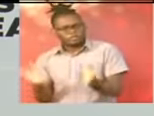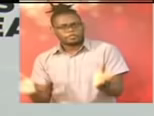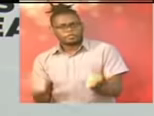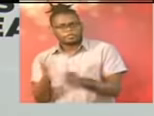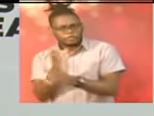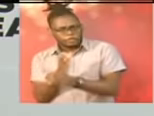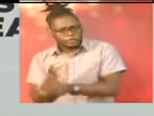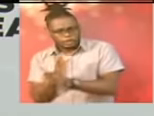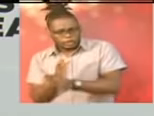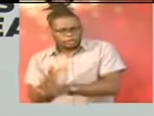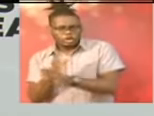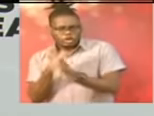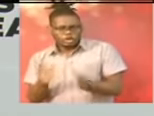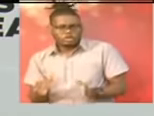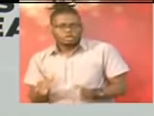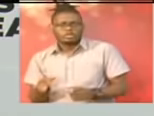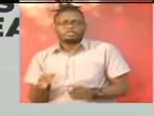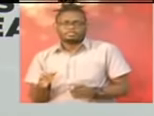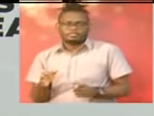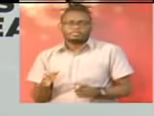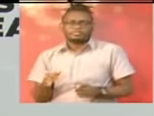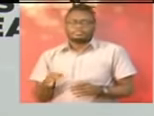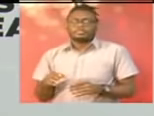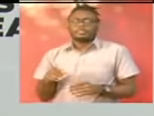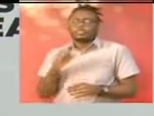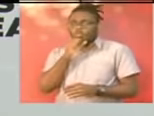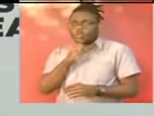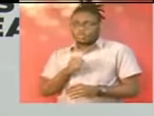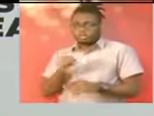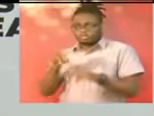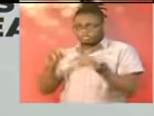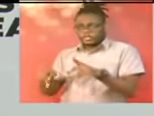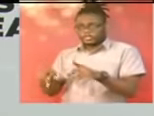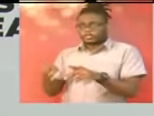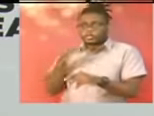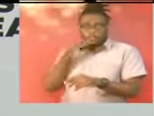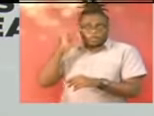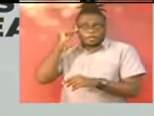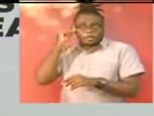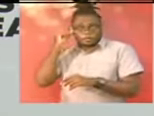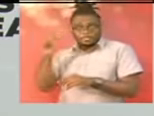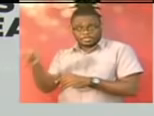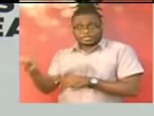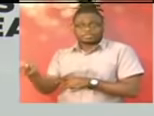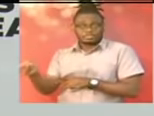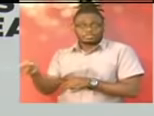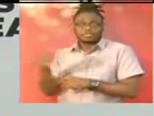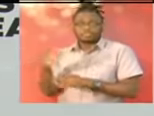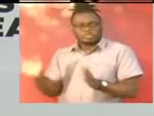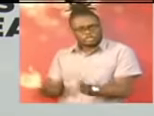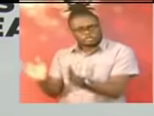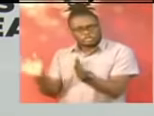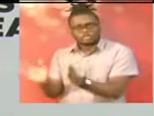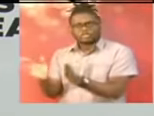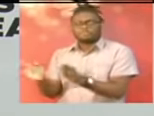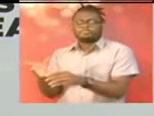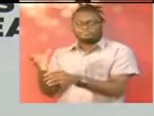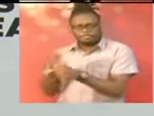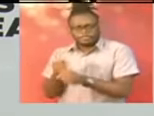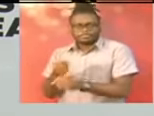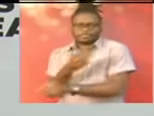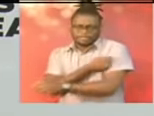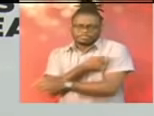patients in our elderly homes to get vaccinated, and I know Dr. Hines and Mr. Siram Singh would have focused on